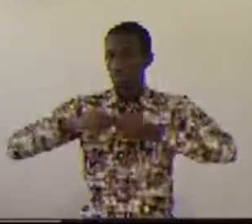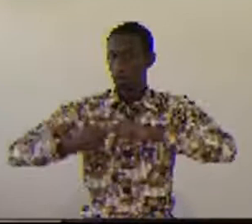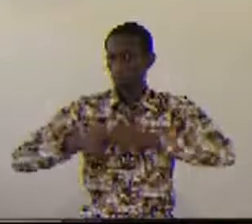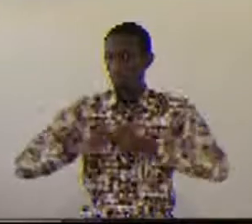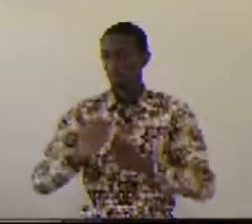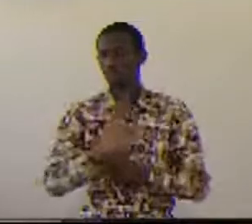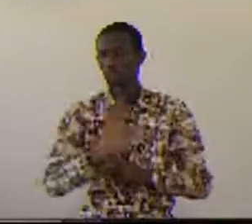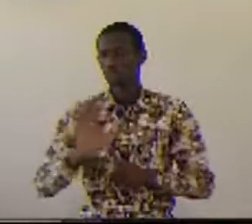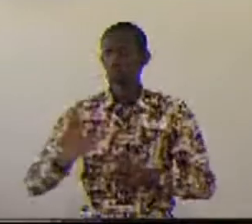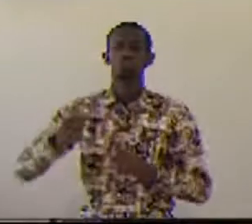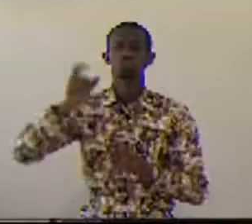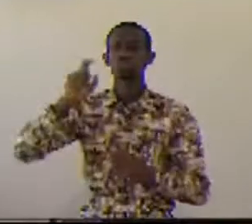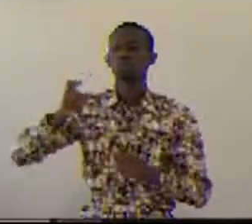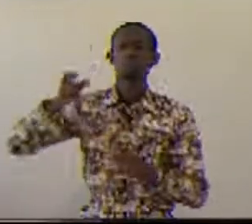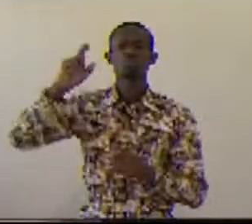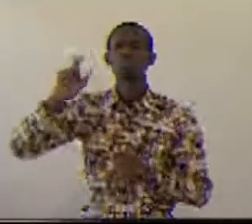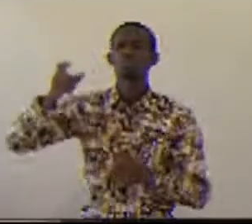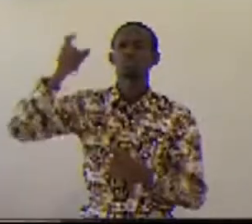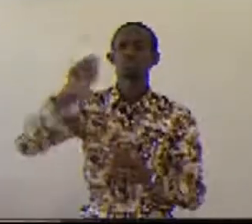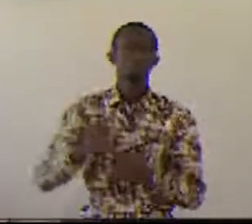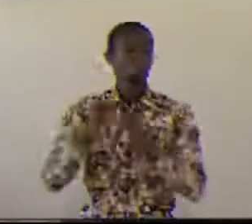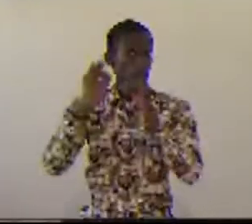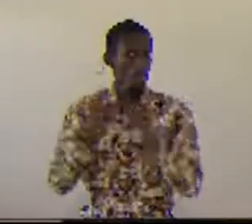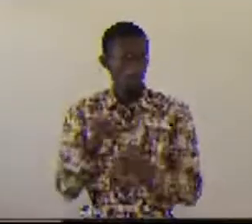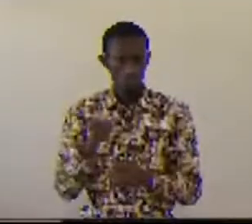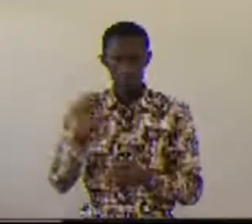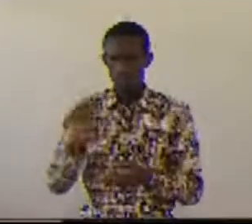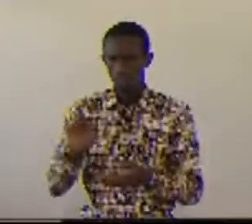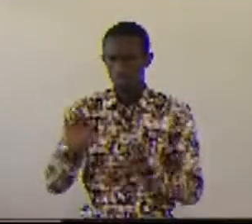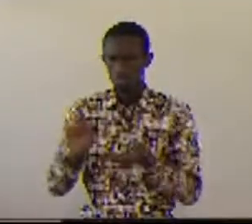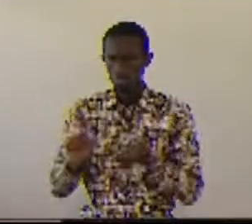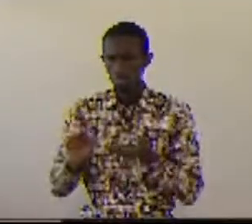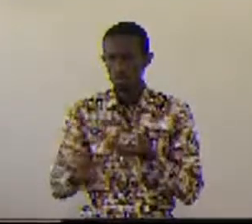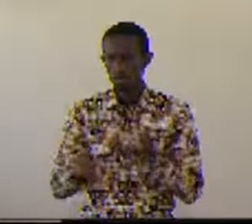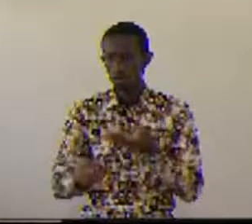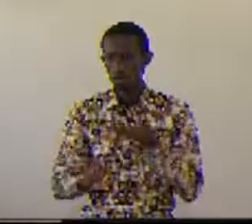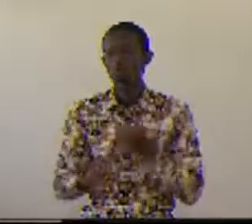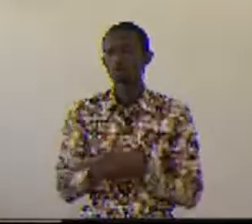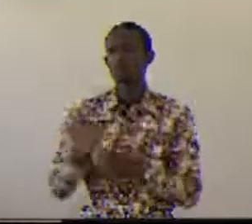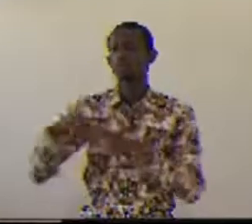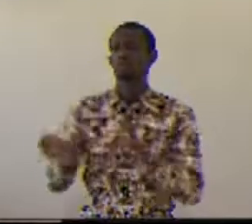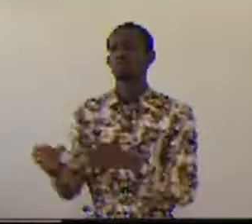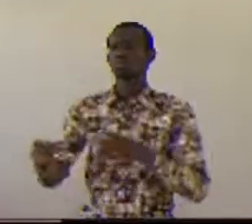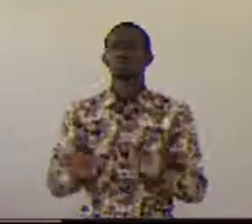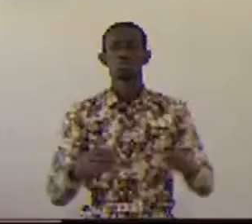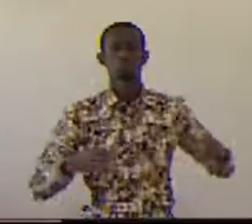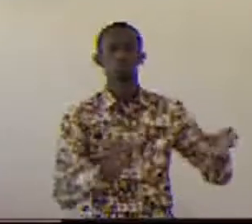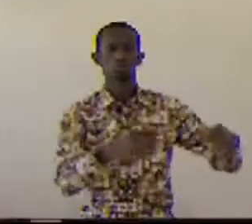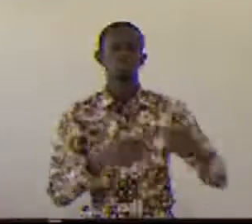increases as you move down the group because the tendency of losing the electrons increases